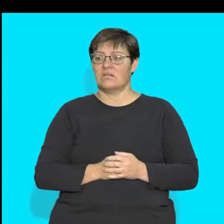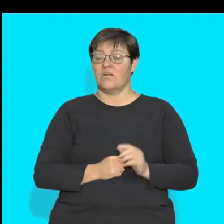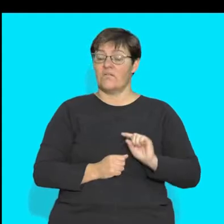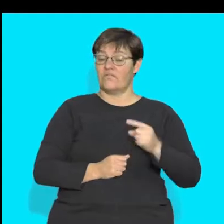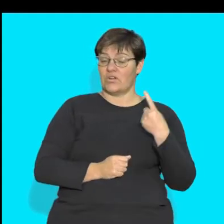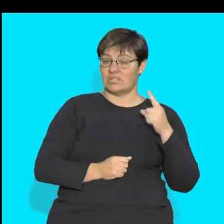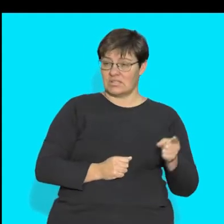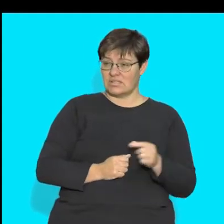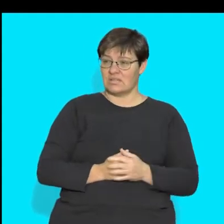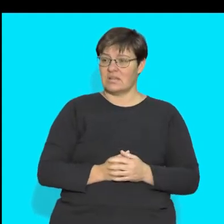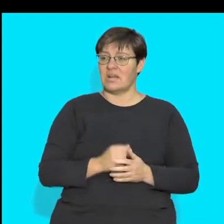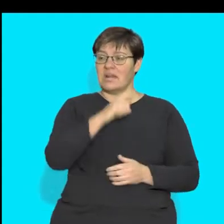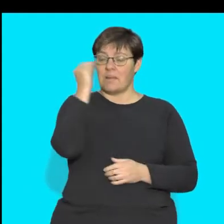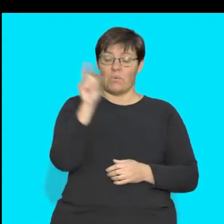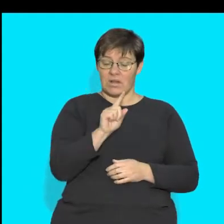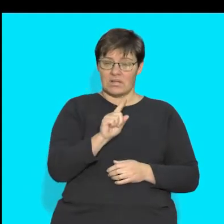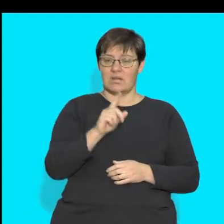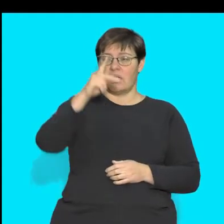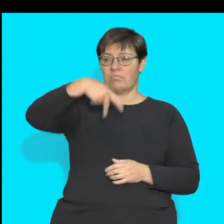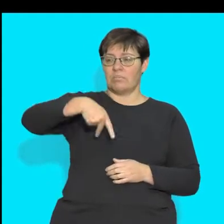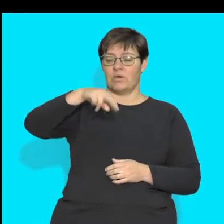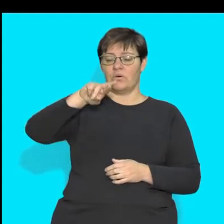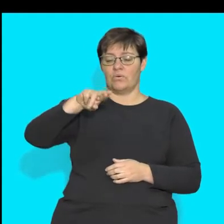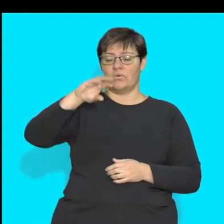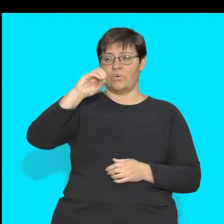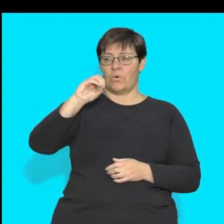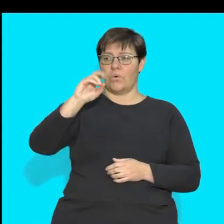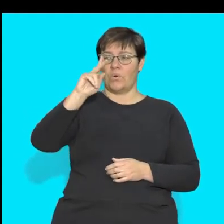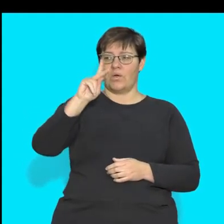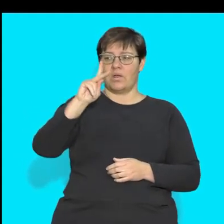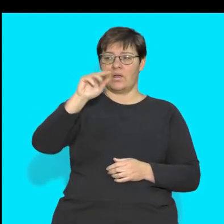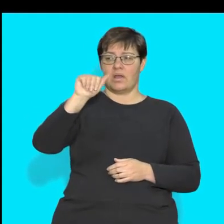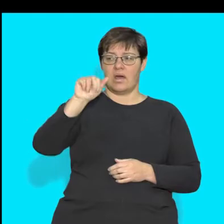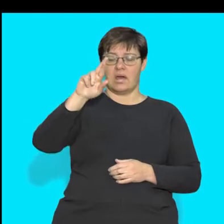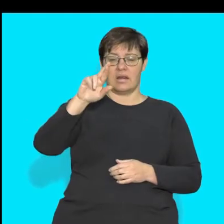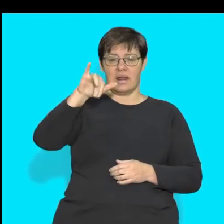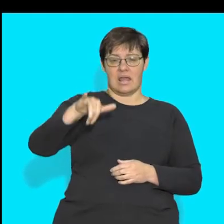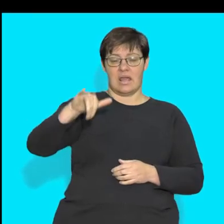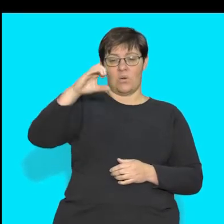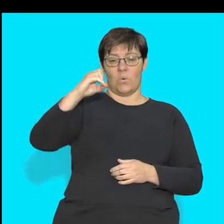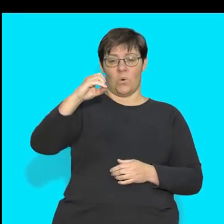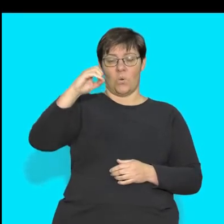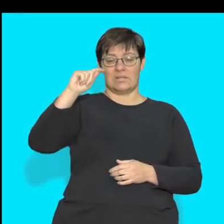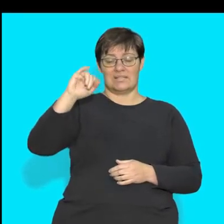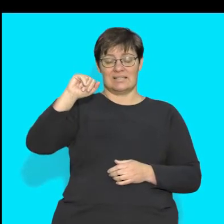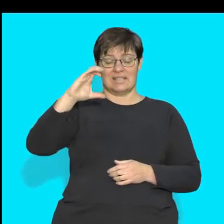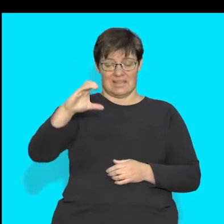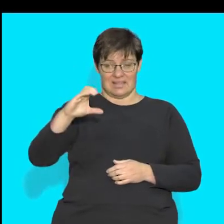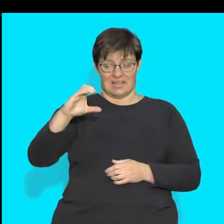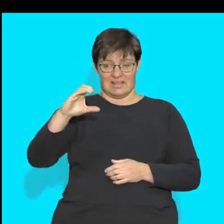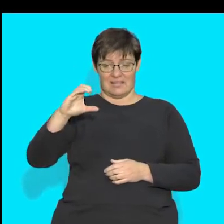the first one is what we call a prokaryotic cell. And if we were to put it in